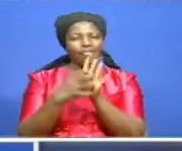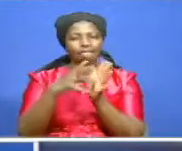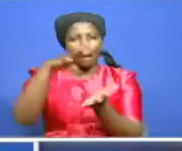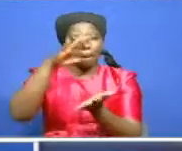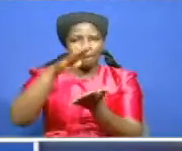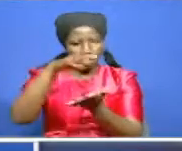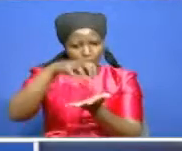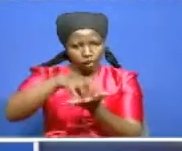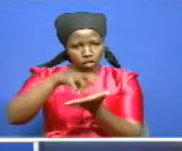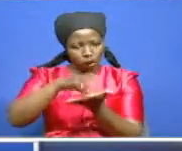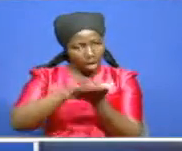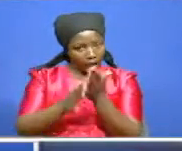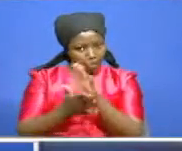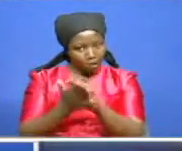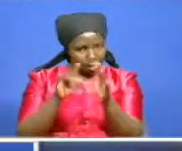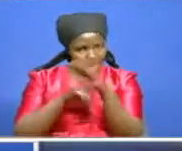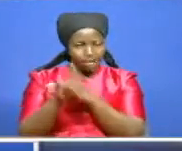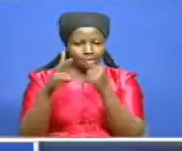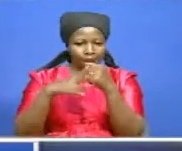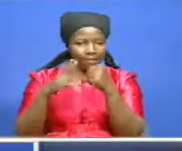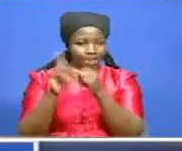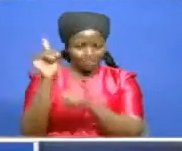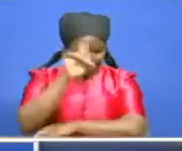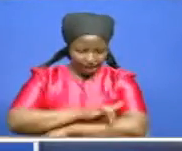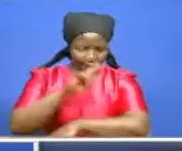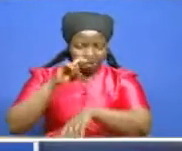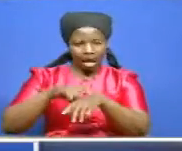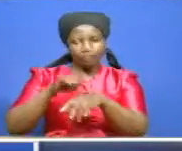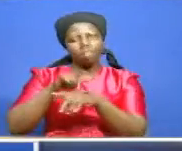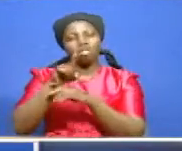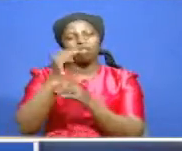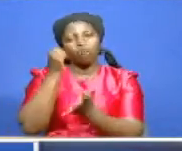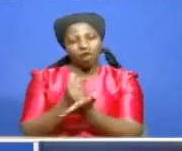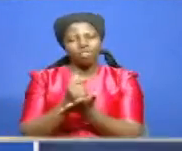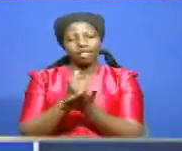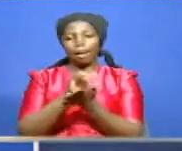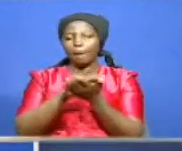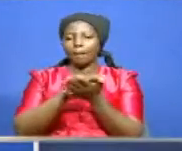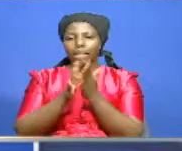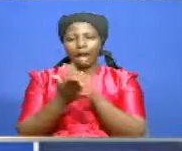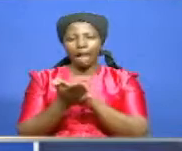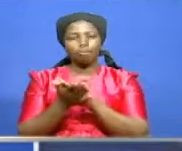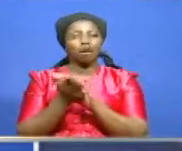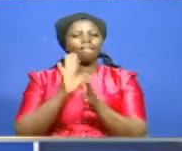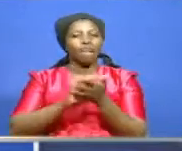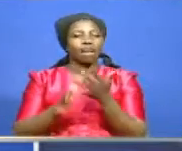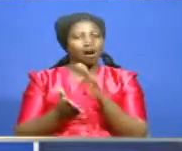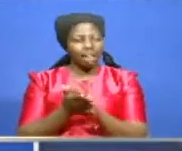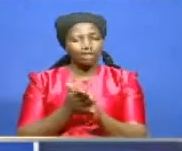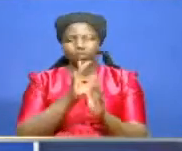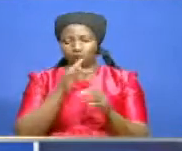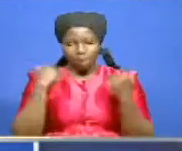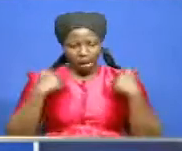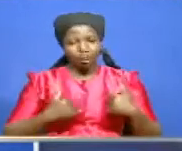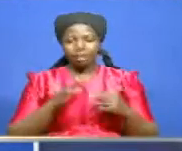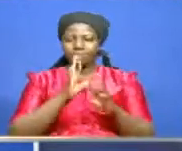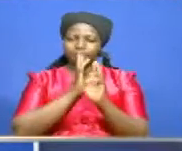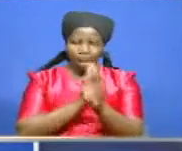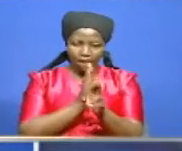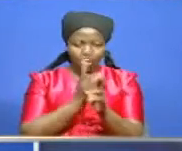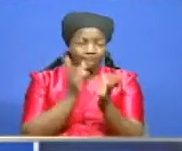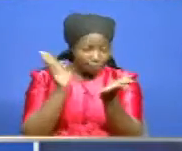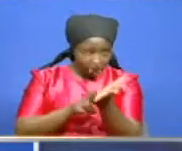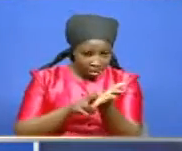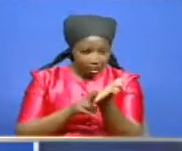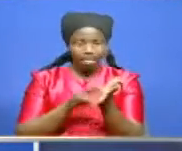offices within 7 days when those offices fall vacant. Therefore, I repeat, the only presumption